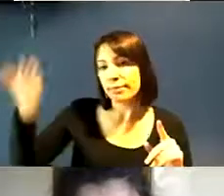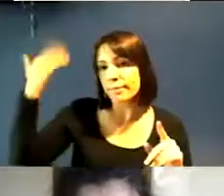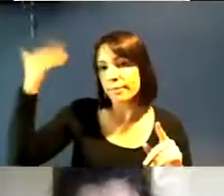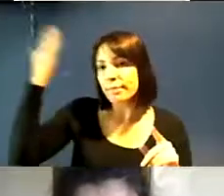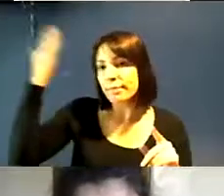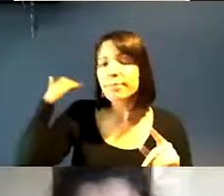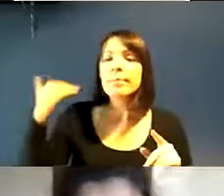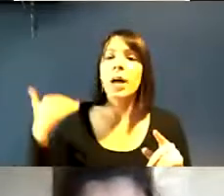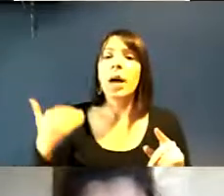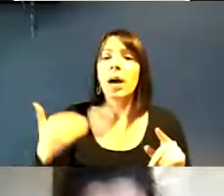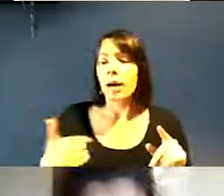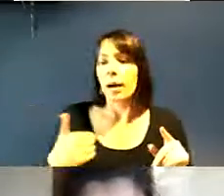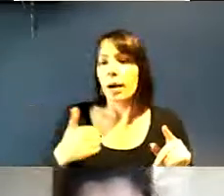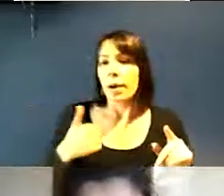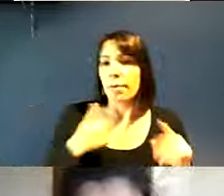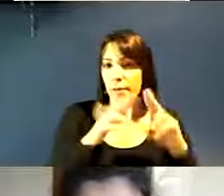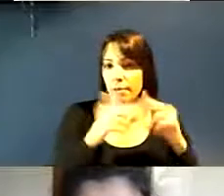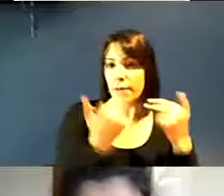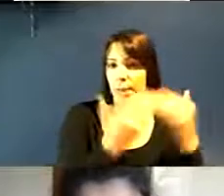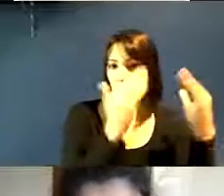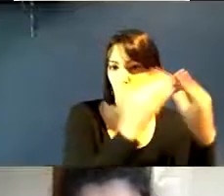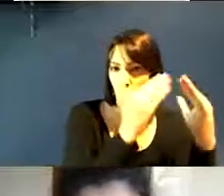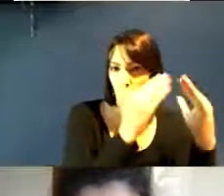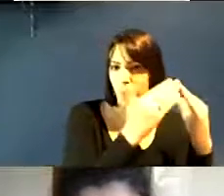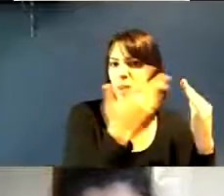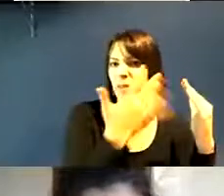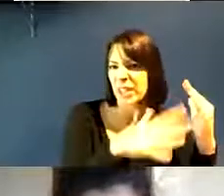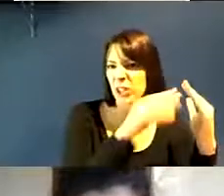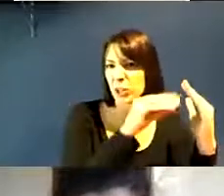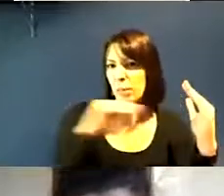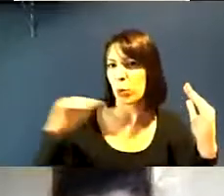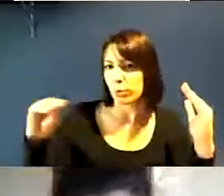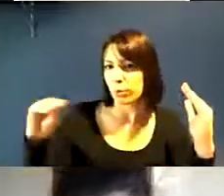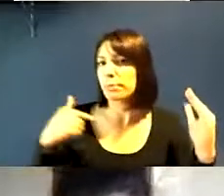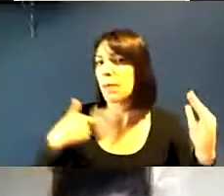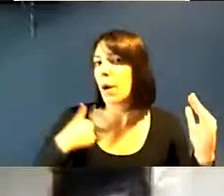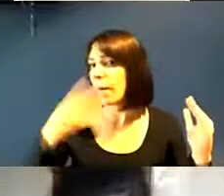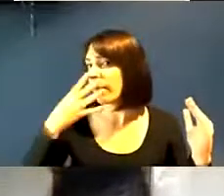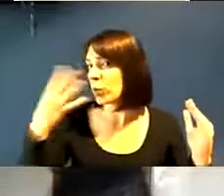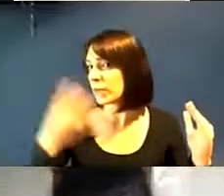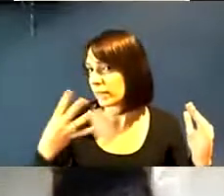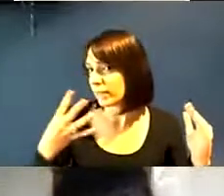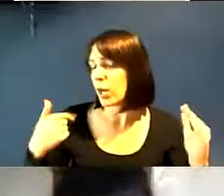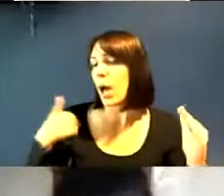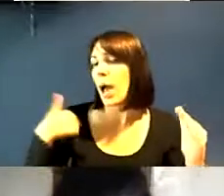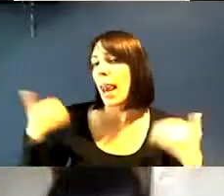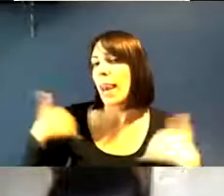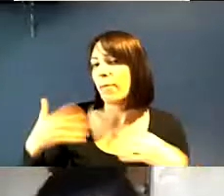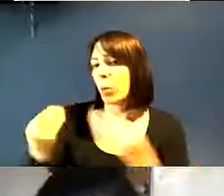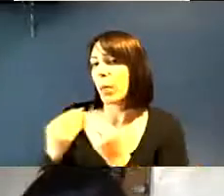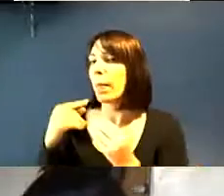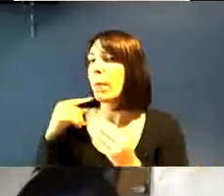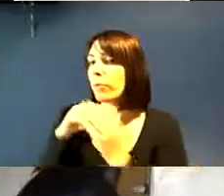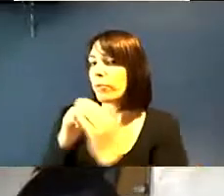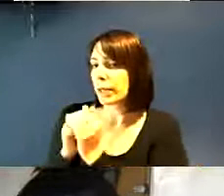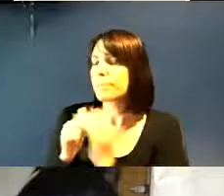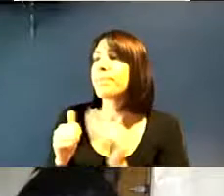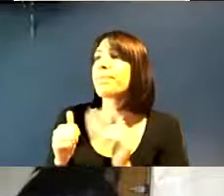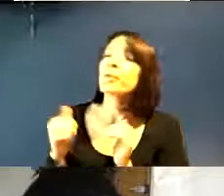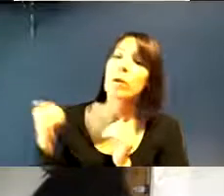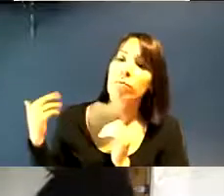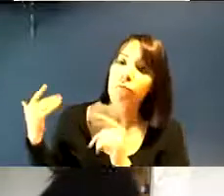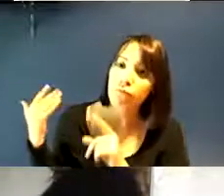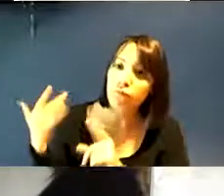when I was about 14, and I moved in with a boyfriend at the time. And over the course of a few years,